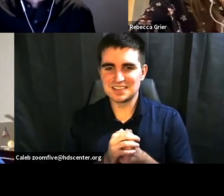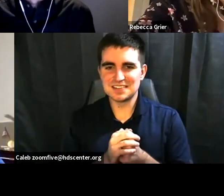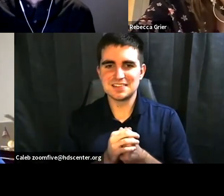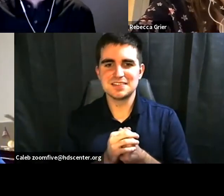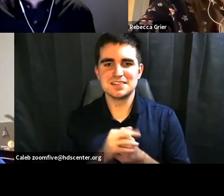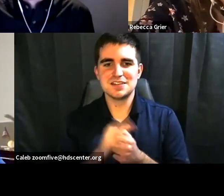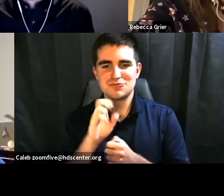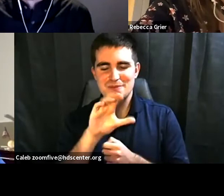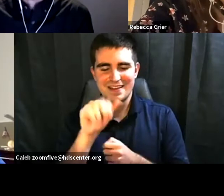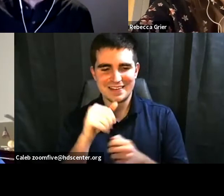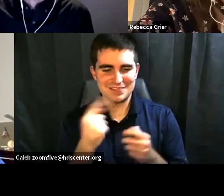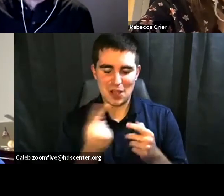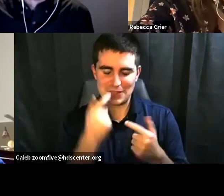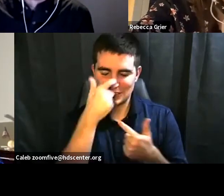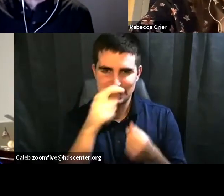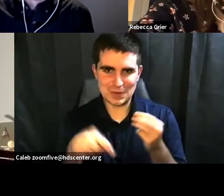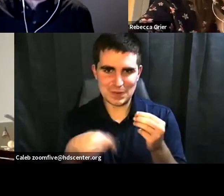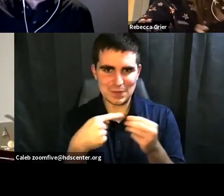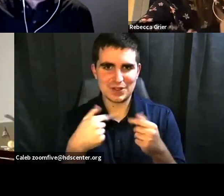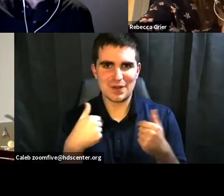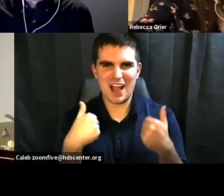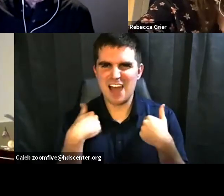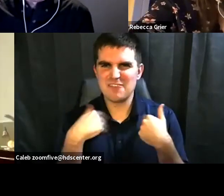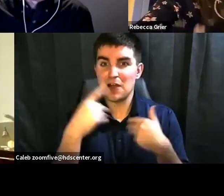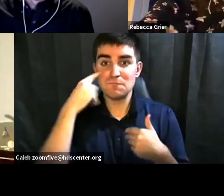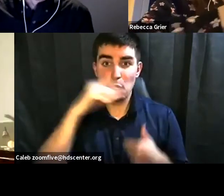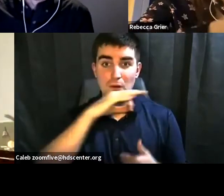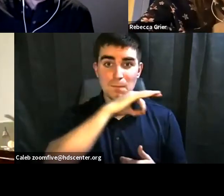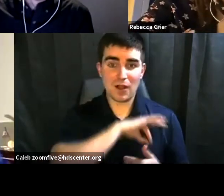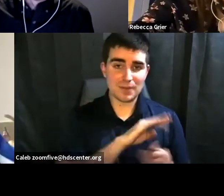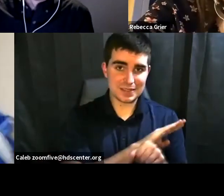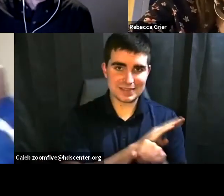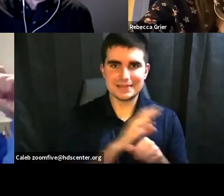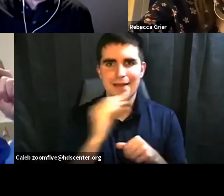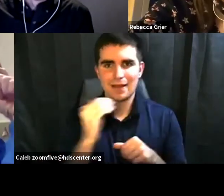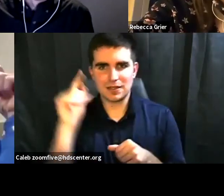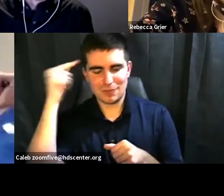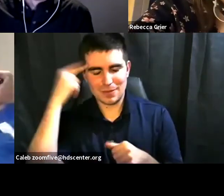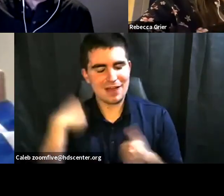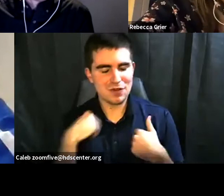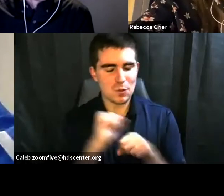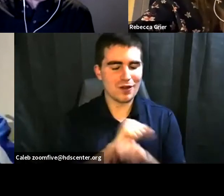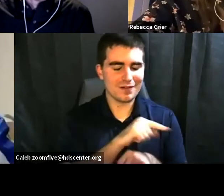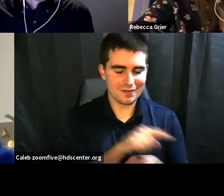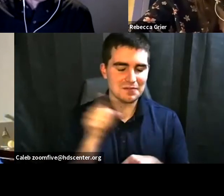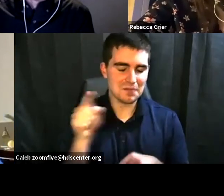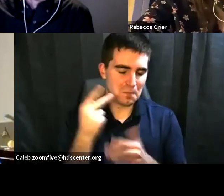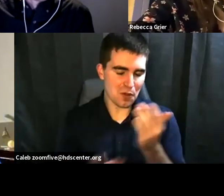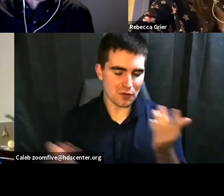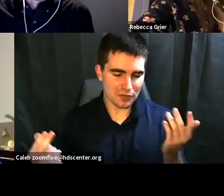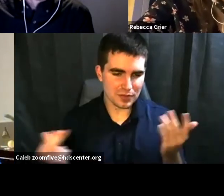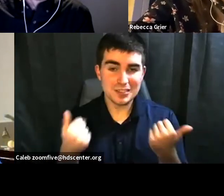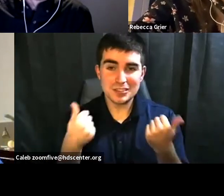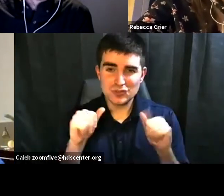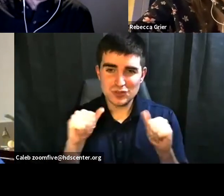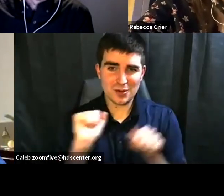It's always interesting when you have for-profit businesses and government. I've worked on both sides of the fence, trying to work